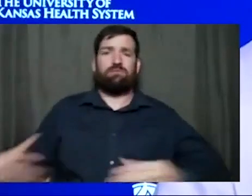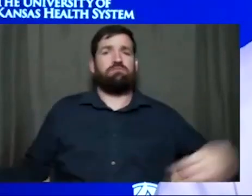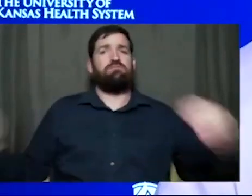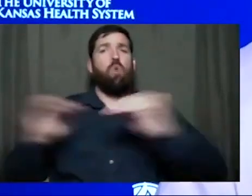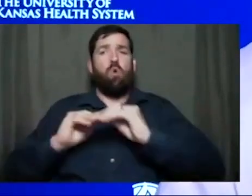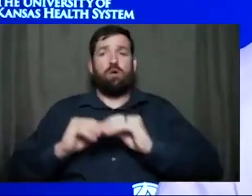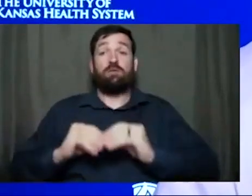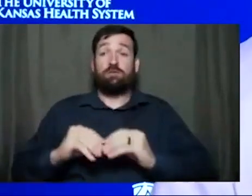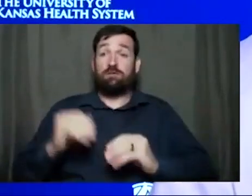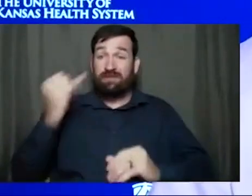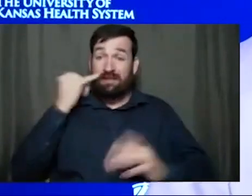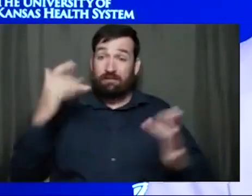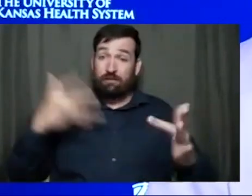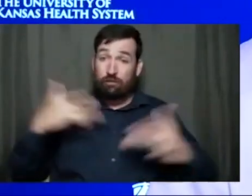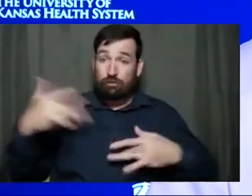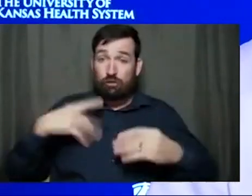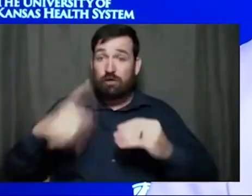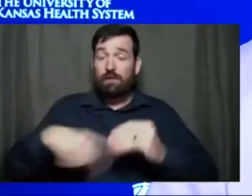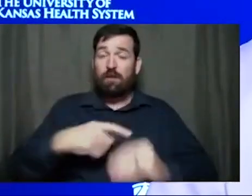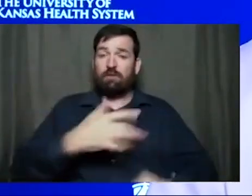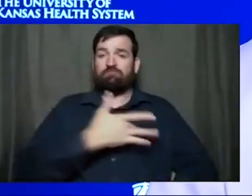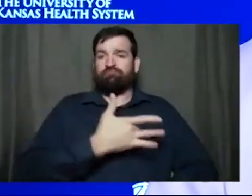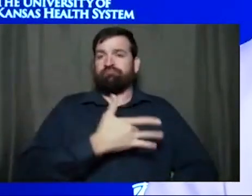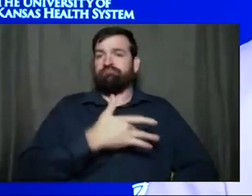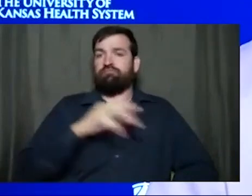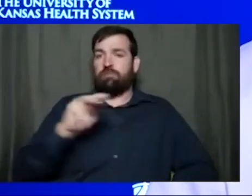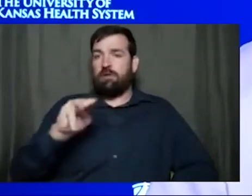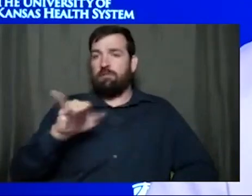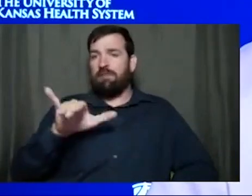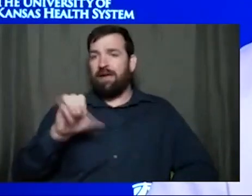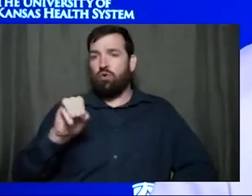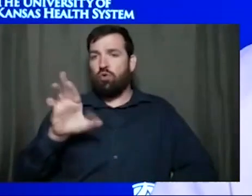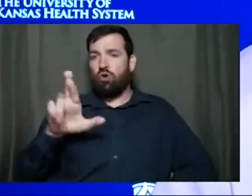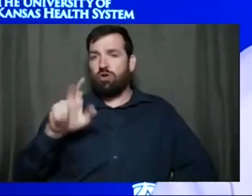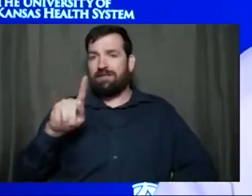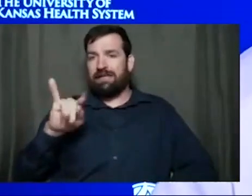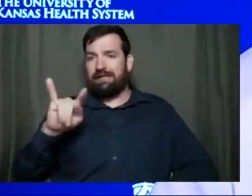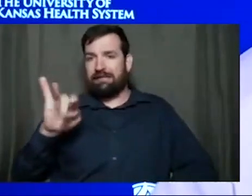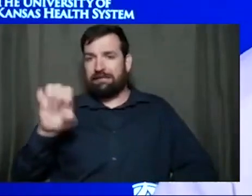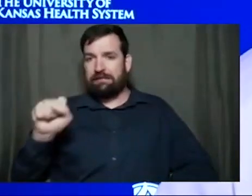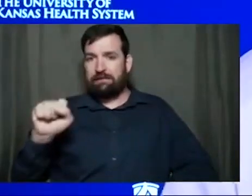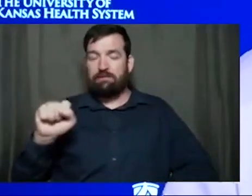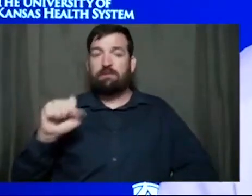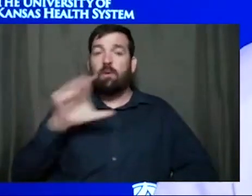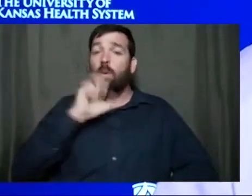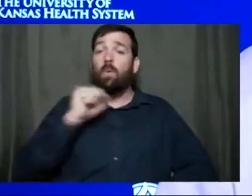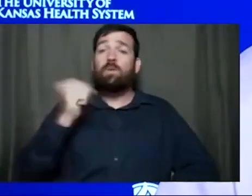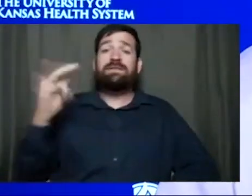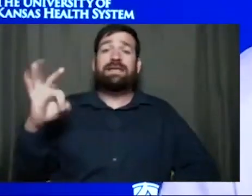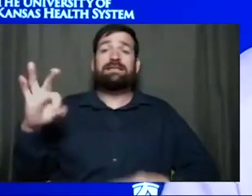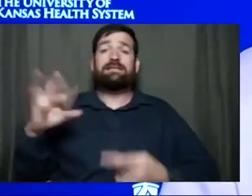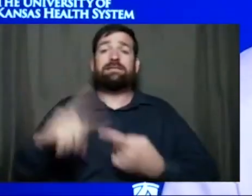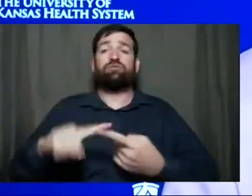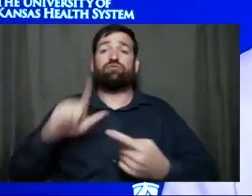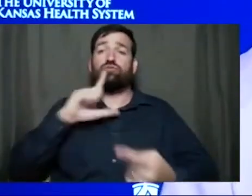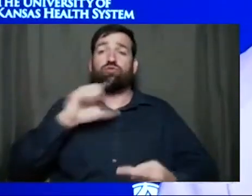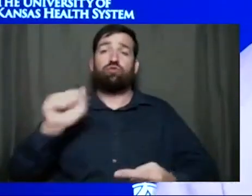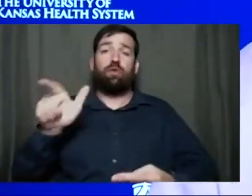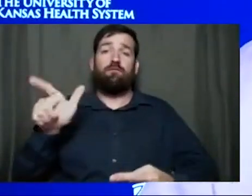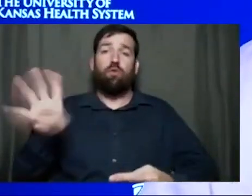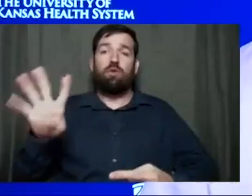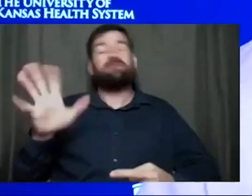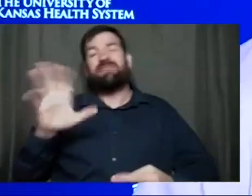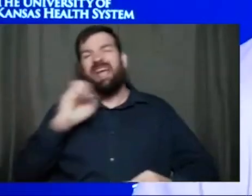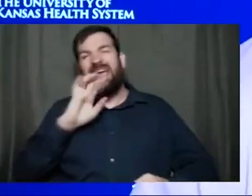that myocarditis. And it looks like those age groups, 19 to 24, 18 to 24, really seem to be